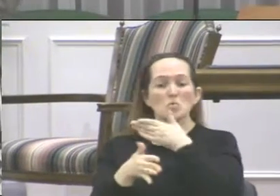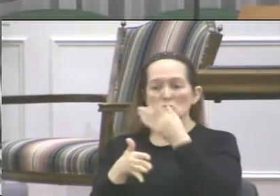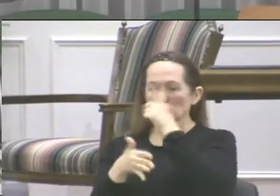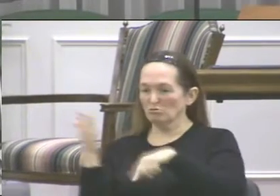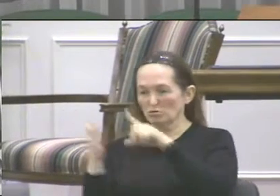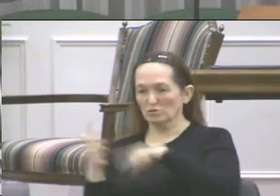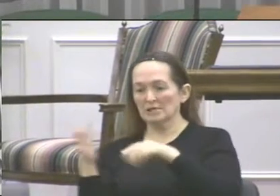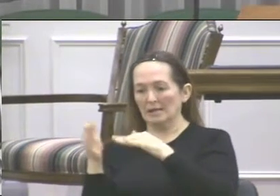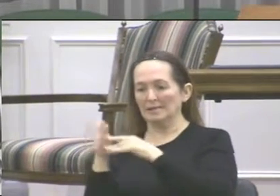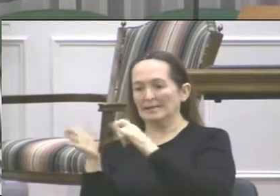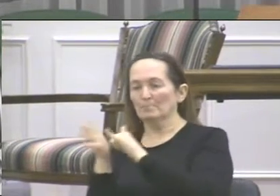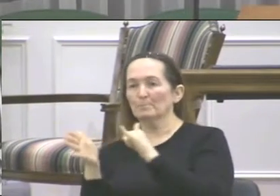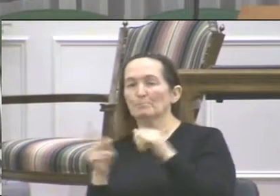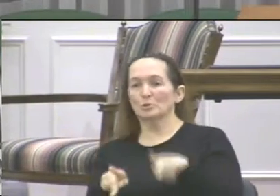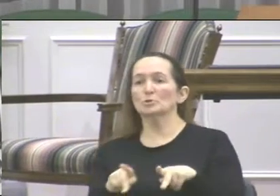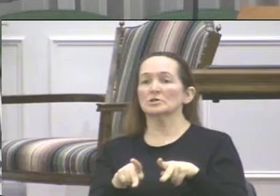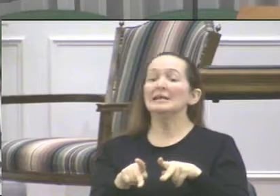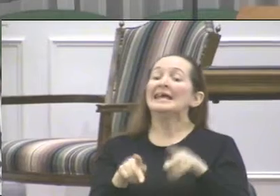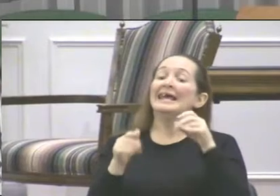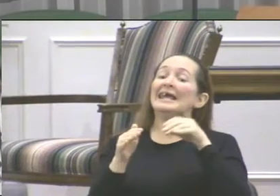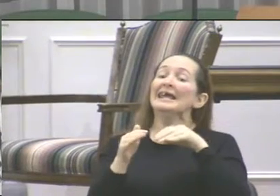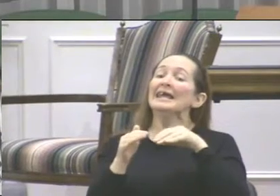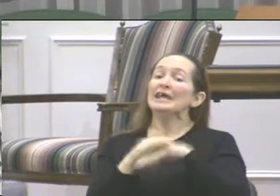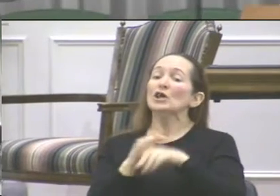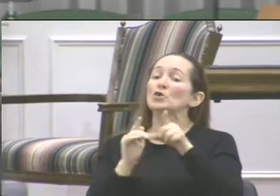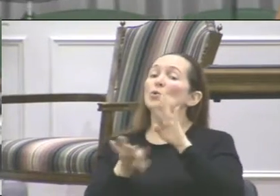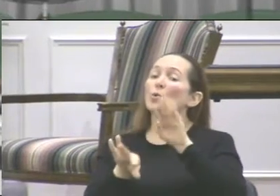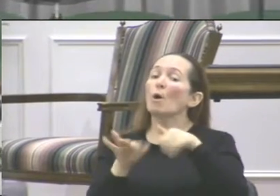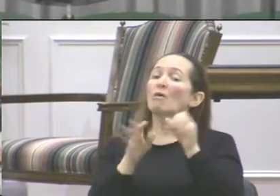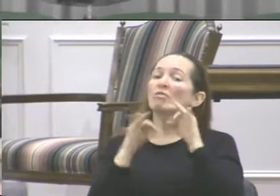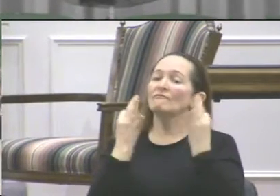of the earth will be blessed." I want you to consider and